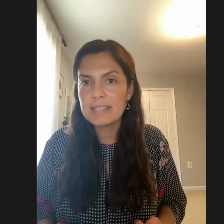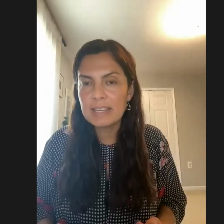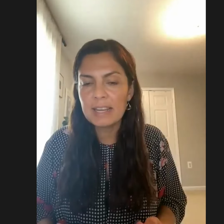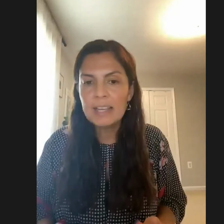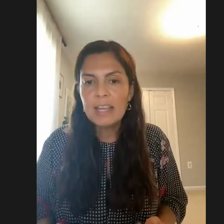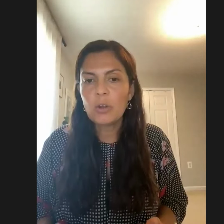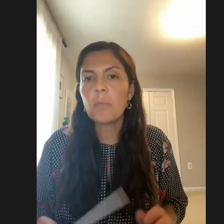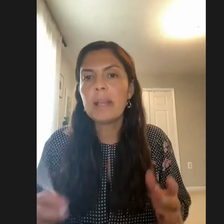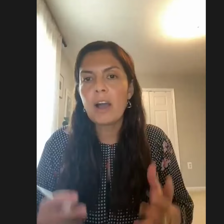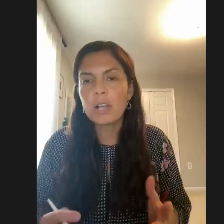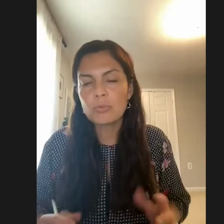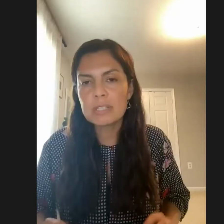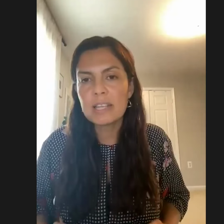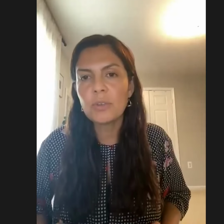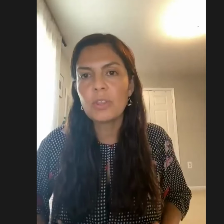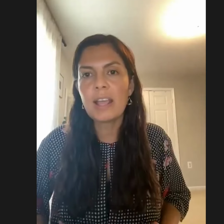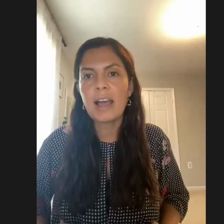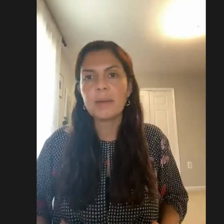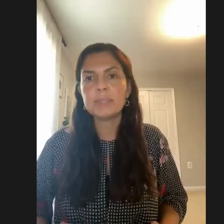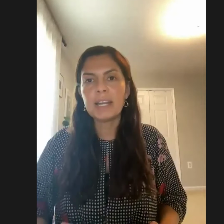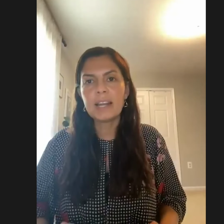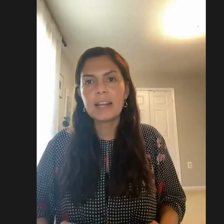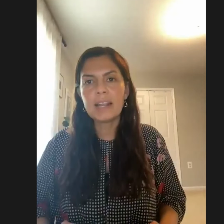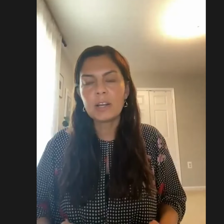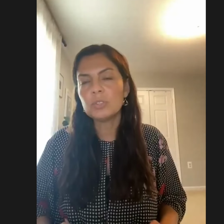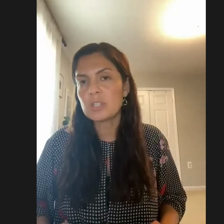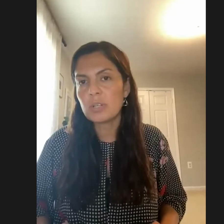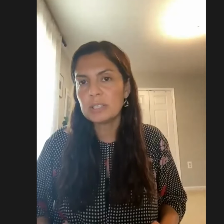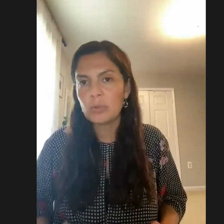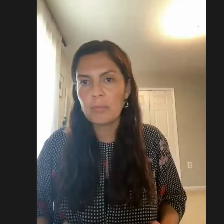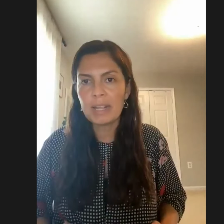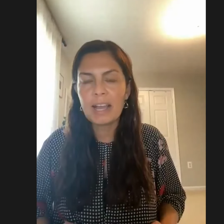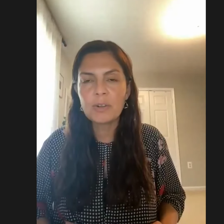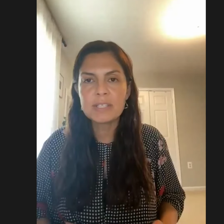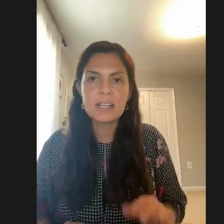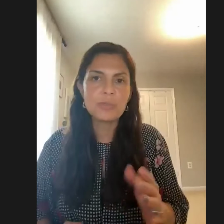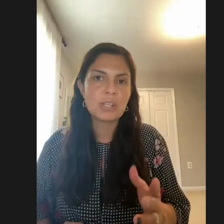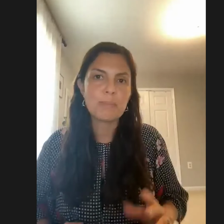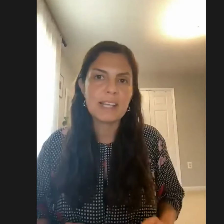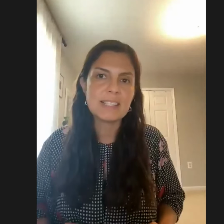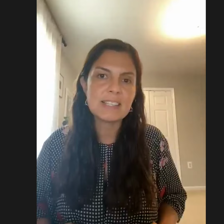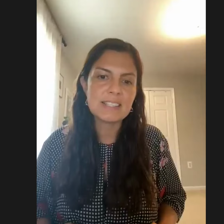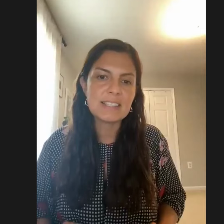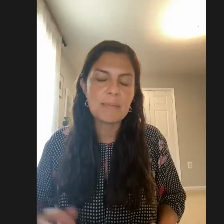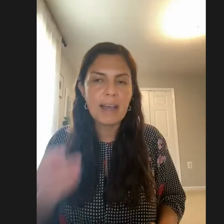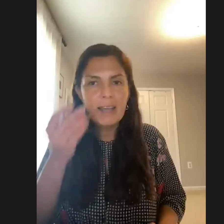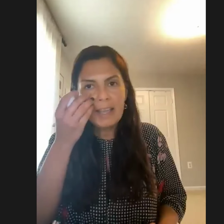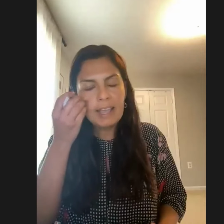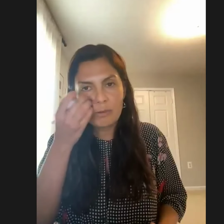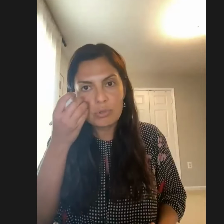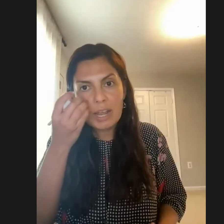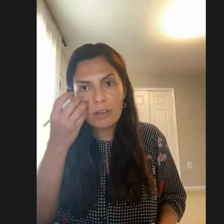Dr. Shater has to do with telemedicine and the difficulties of adapting it to the Latin